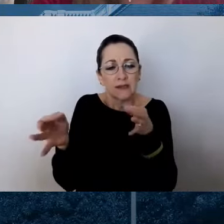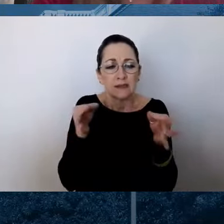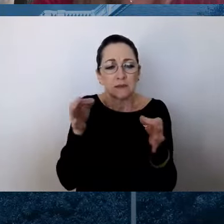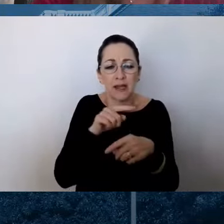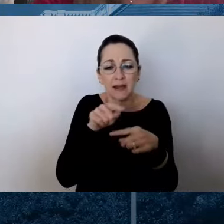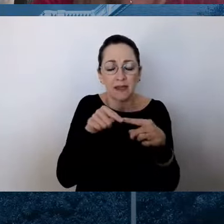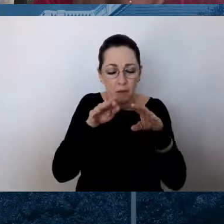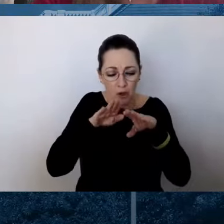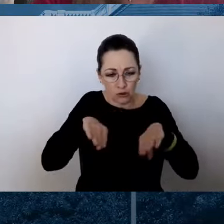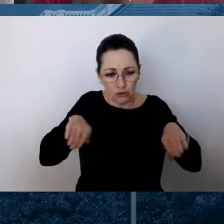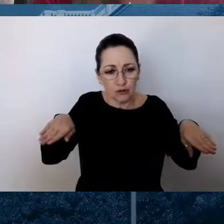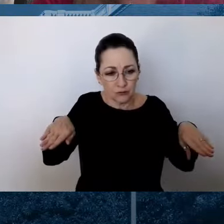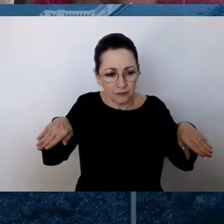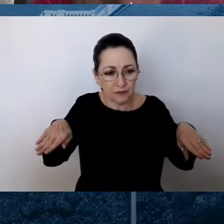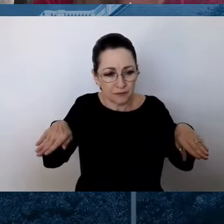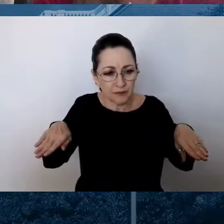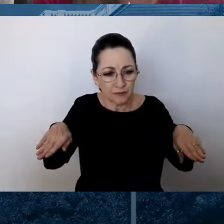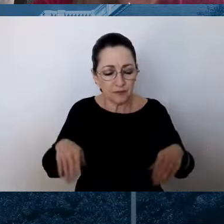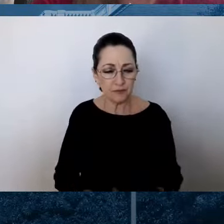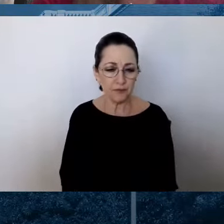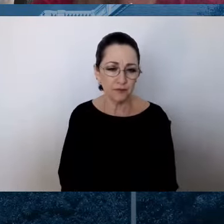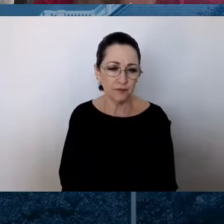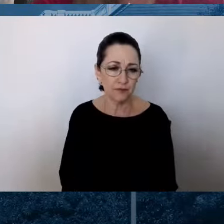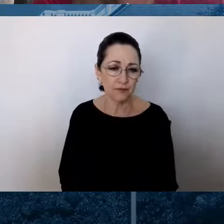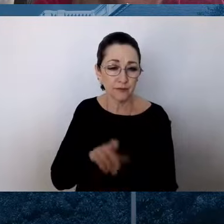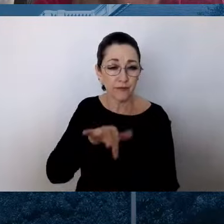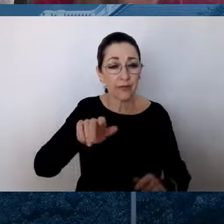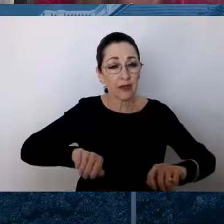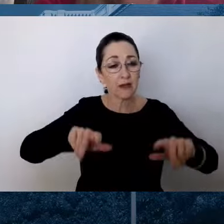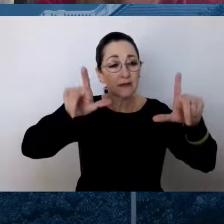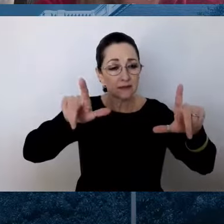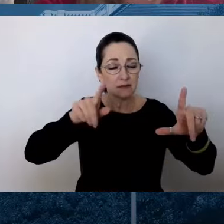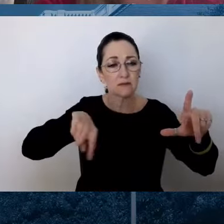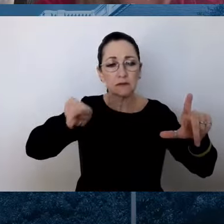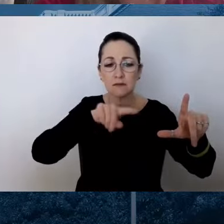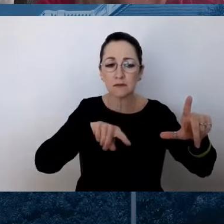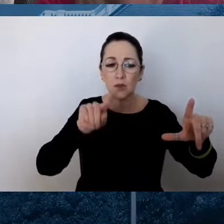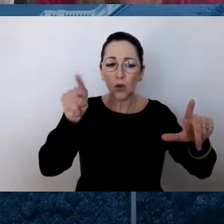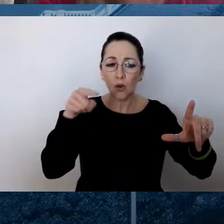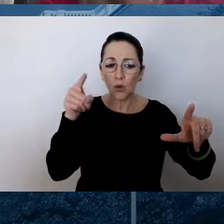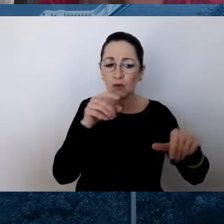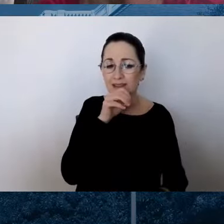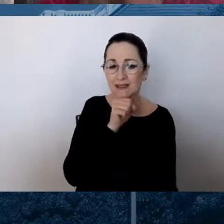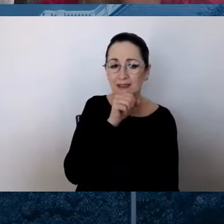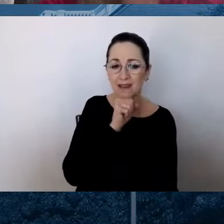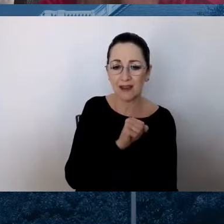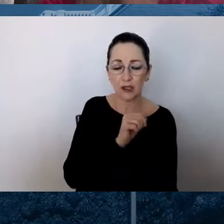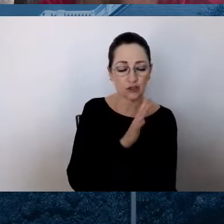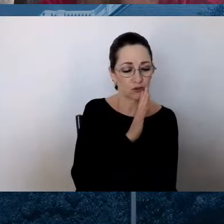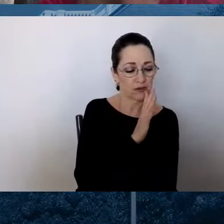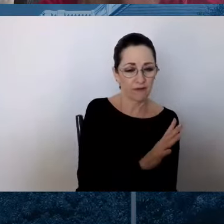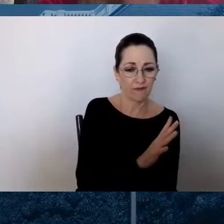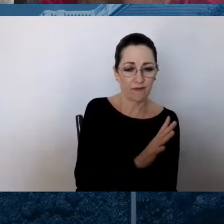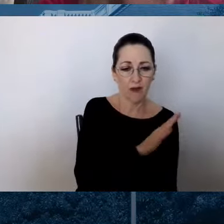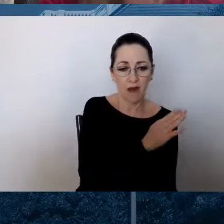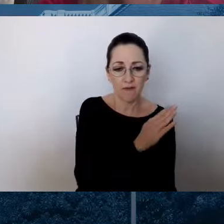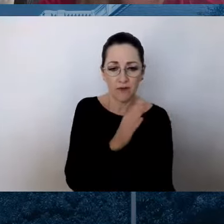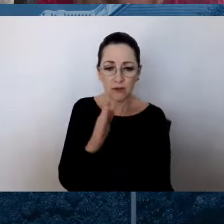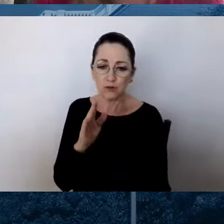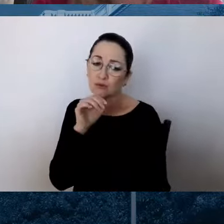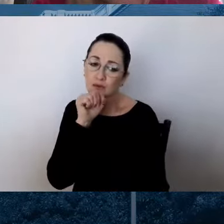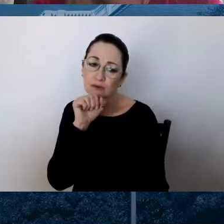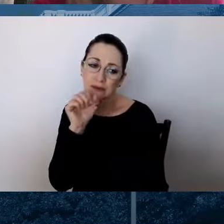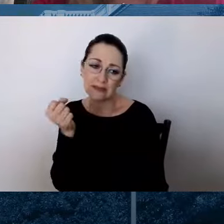On this slide, you can see the case rates among our children ages 5 to 17 over the past